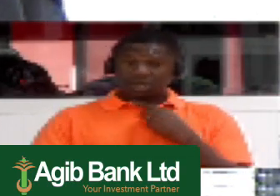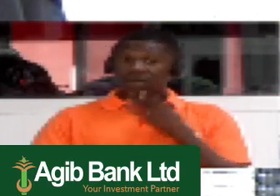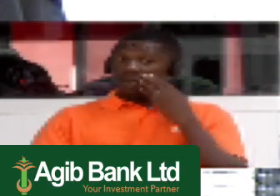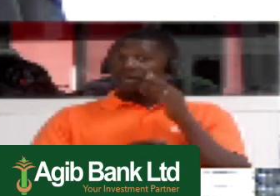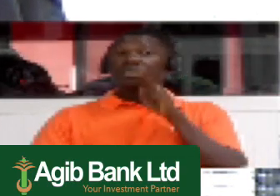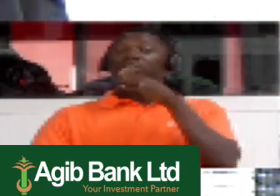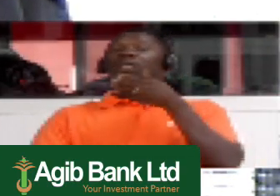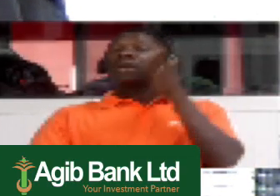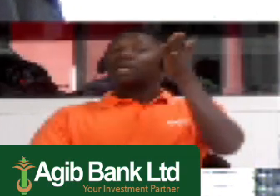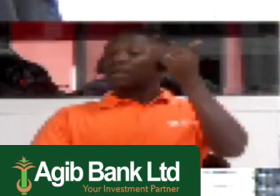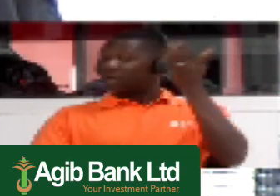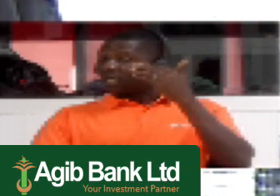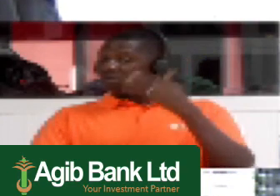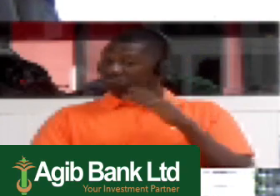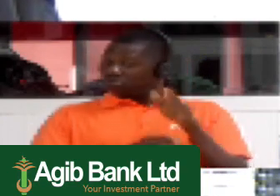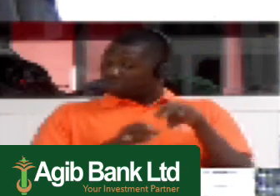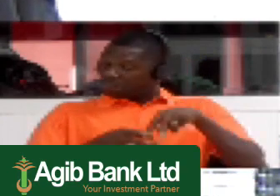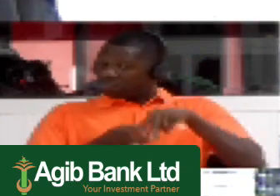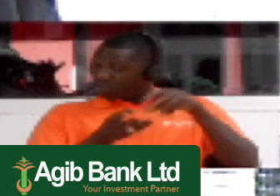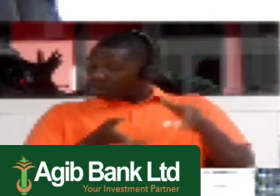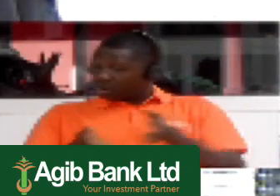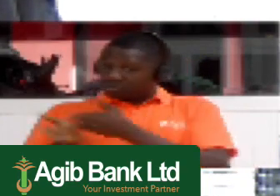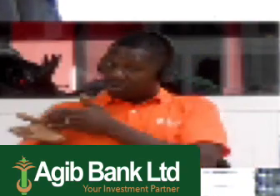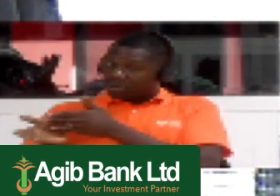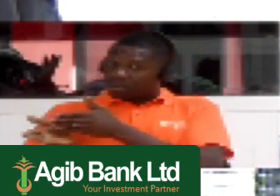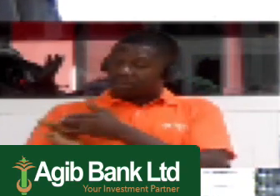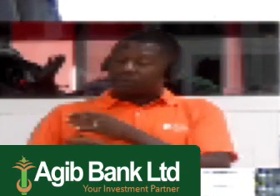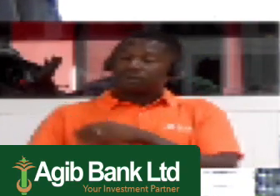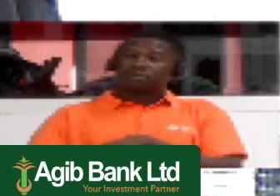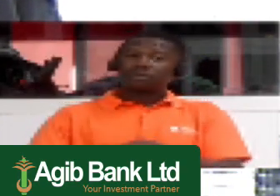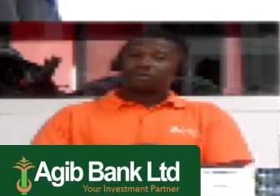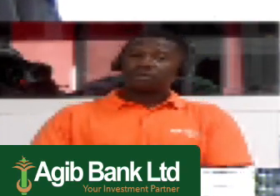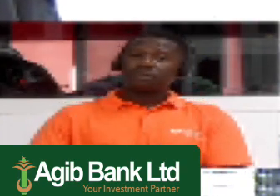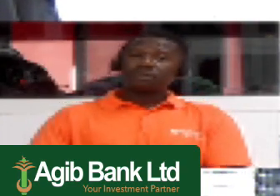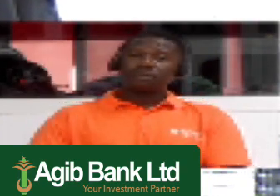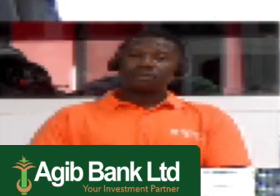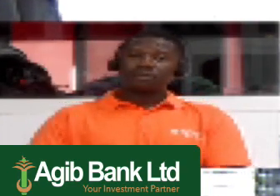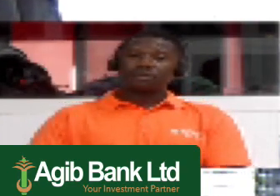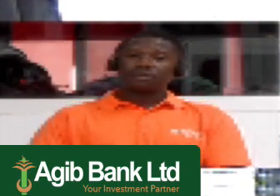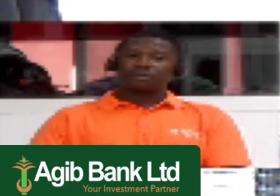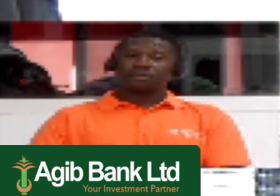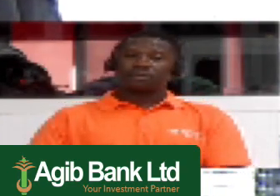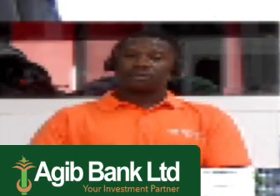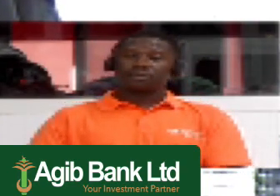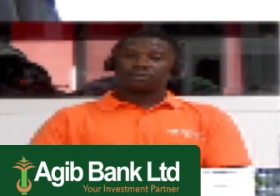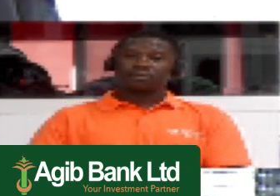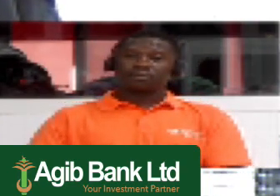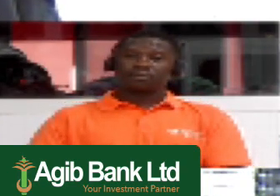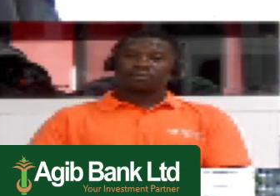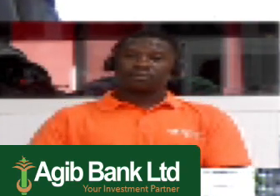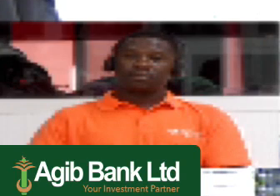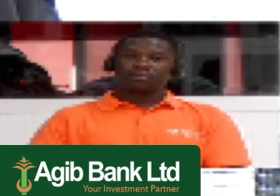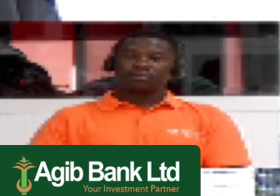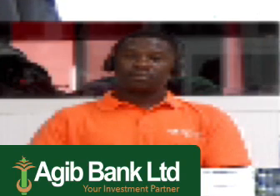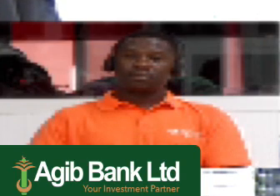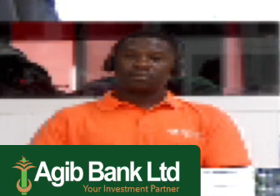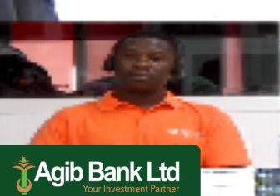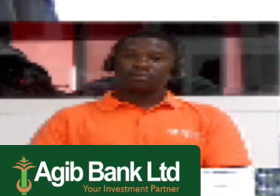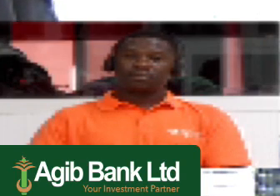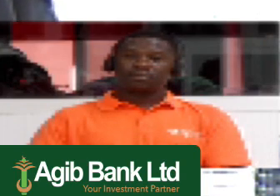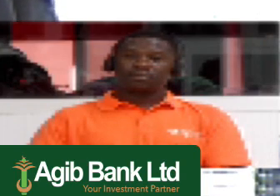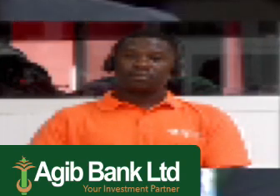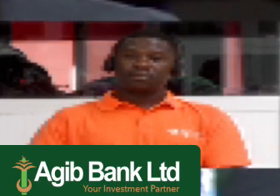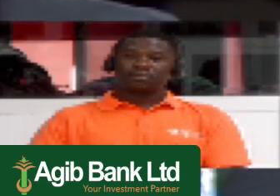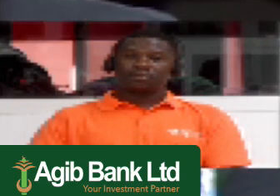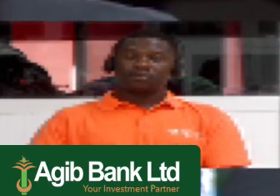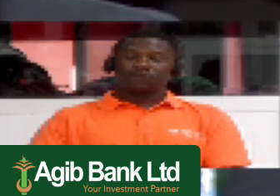we used to advise one another and say to one another, our friends, our guys are coming, please remove the boats from the highway. So they were